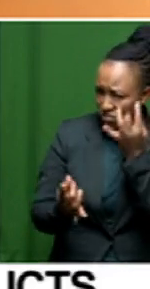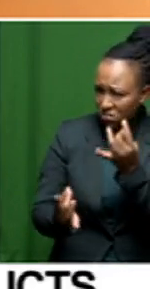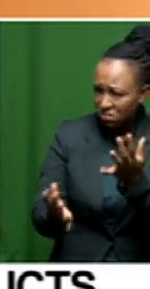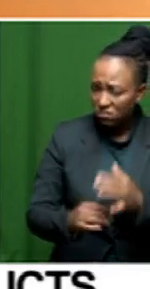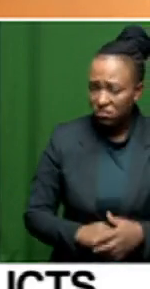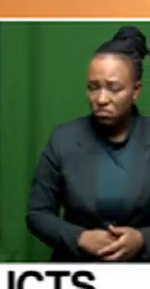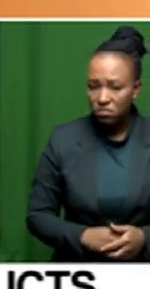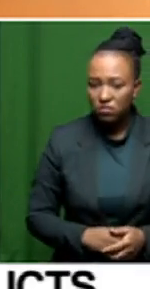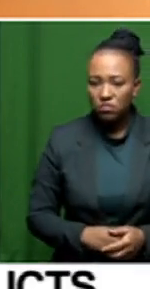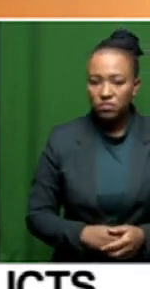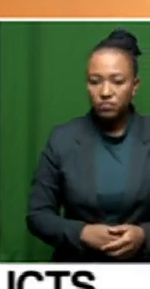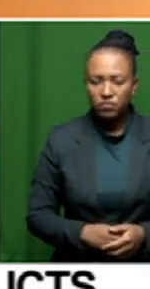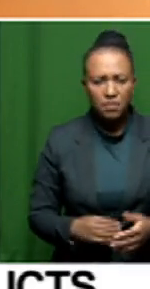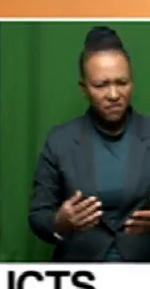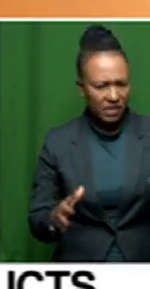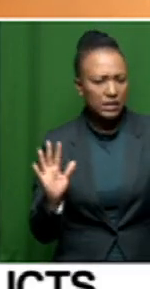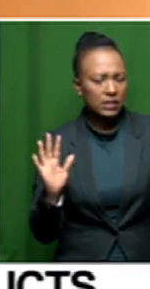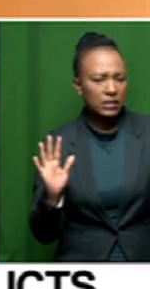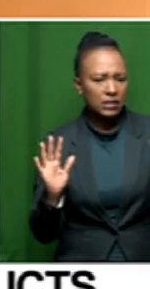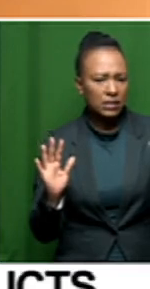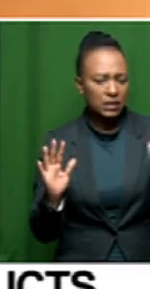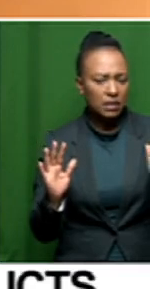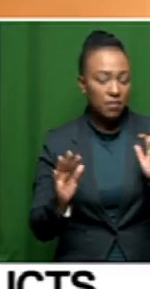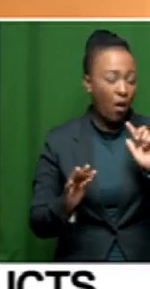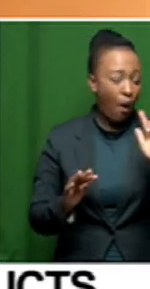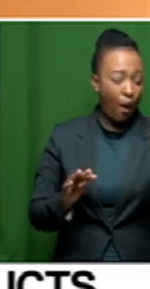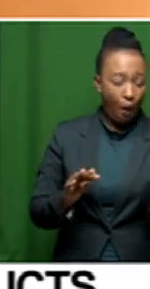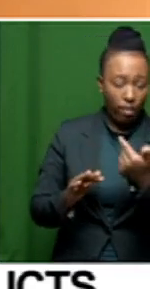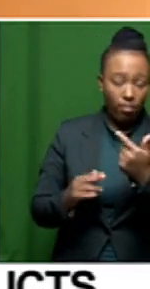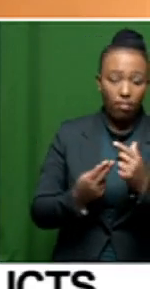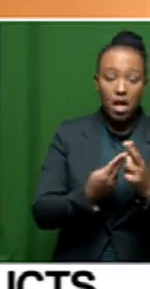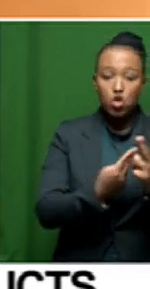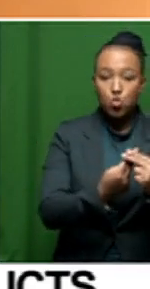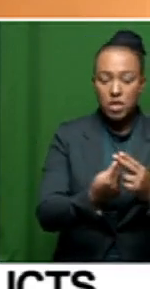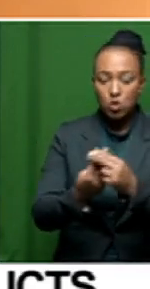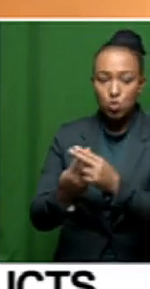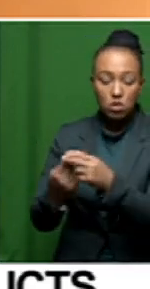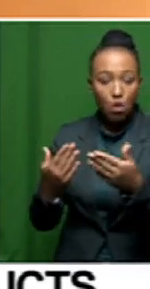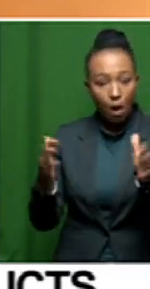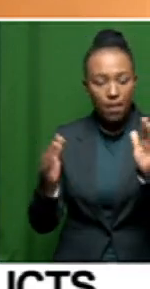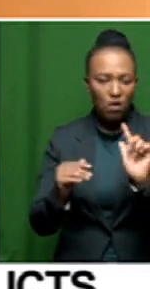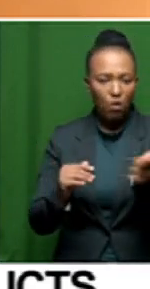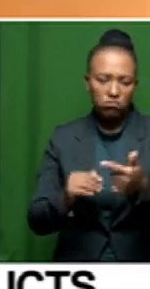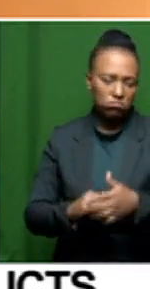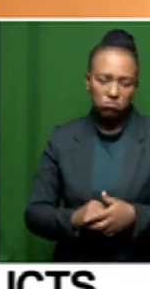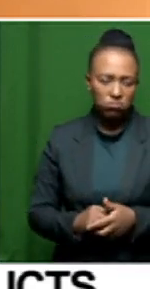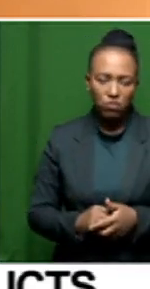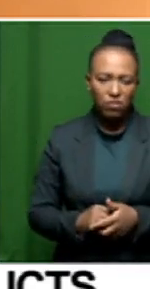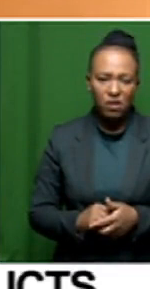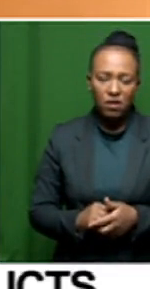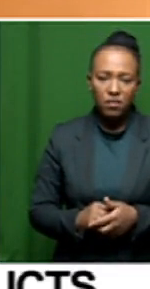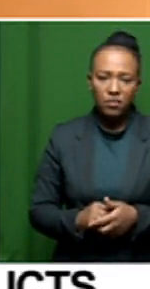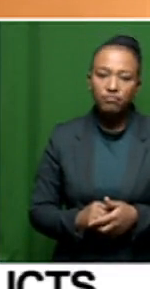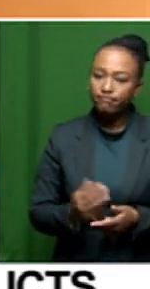I did report it to you that it's not the whole unit that is going to be open. It's only one,